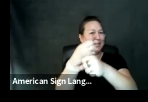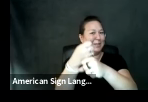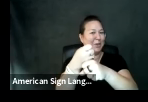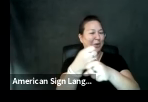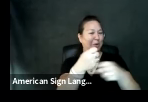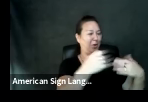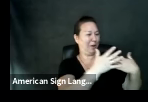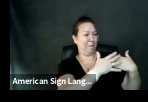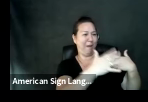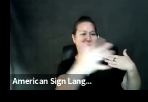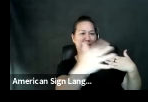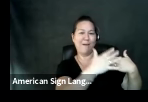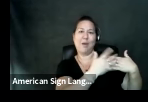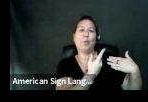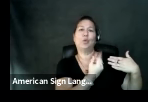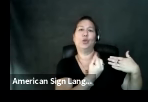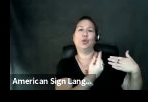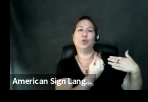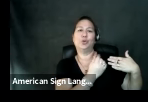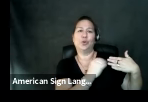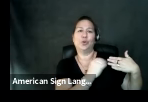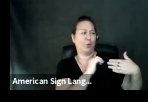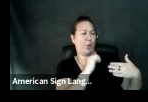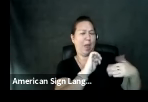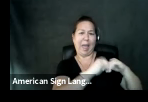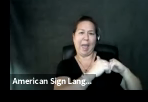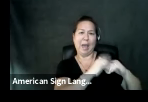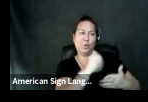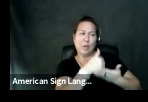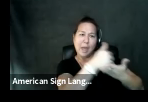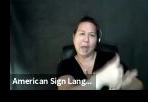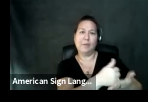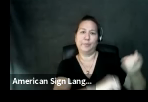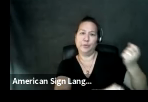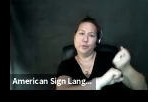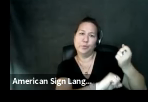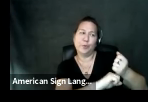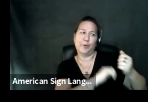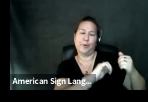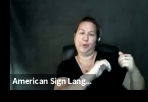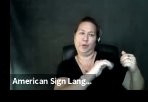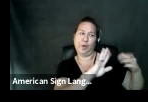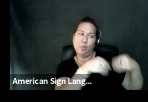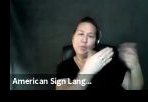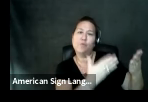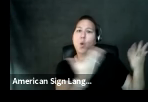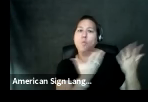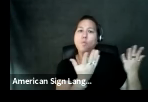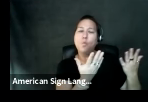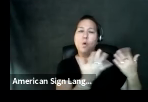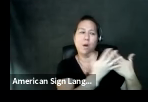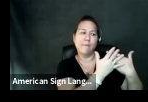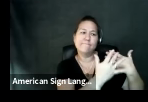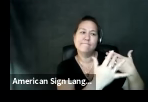progress monitor this? And how are we going to set them up for success so they are going to be obtaining these goals or as close as possible